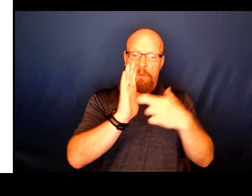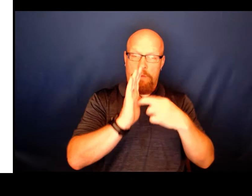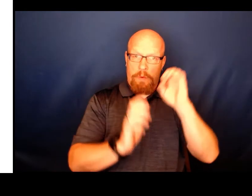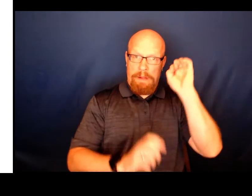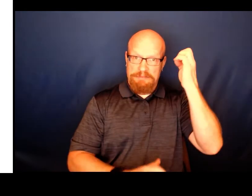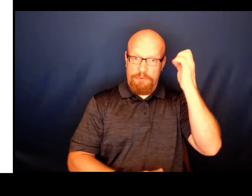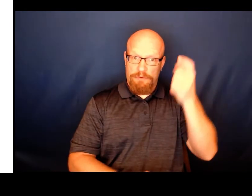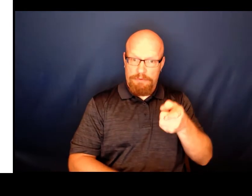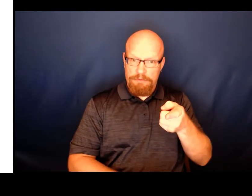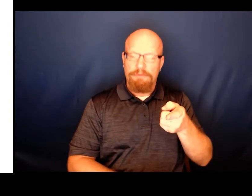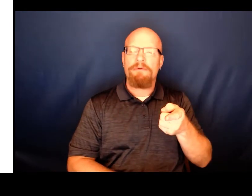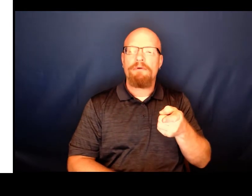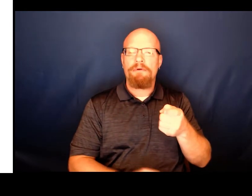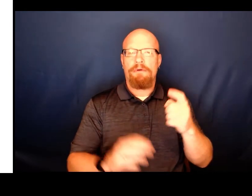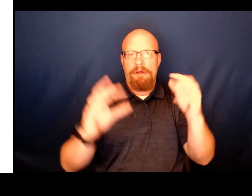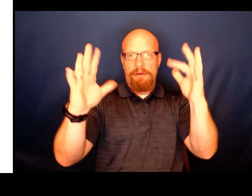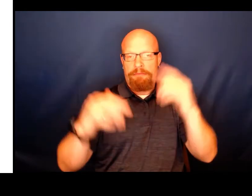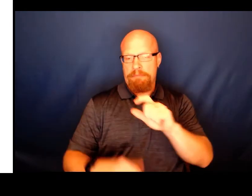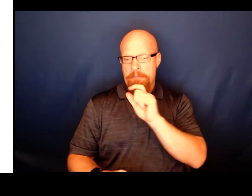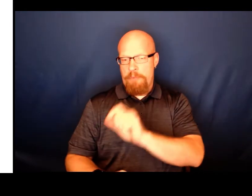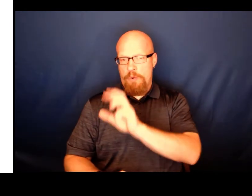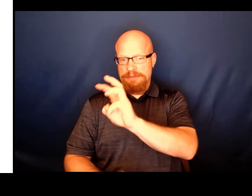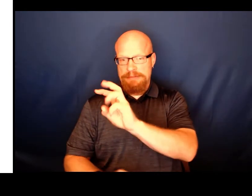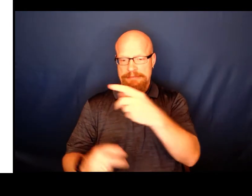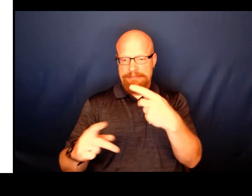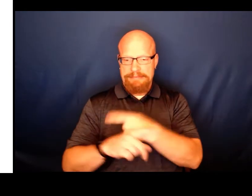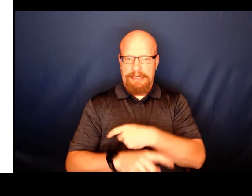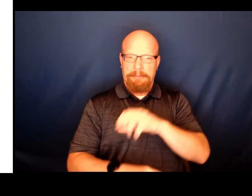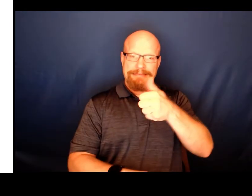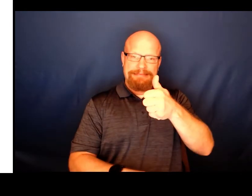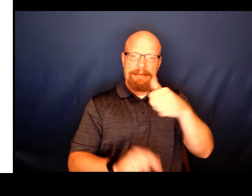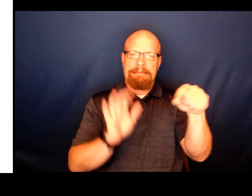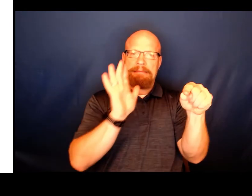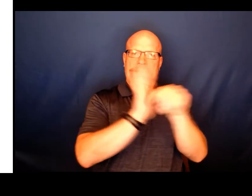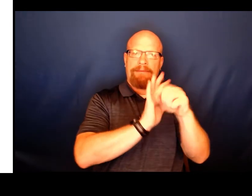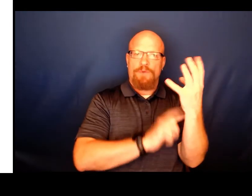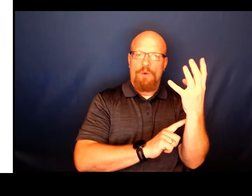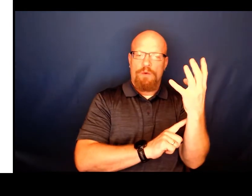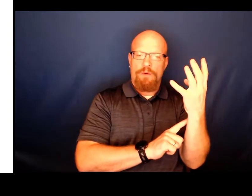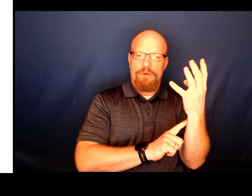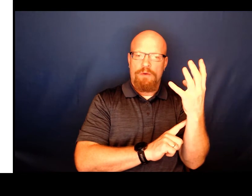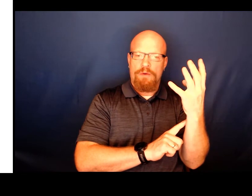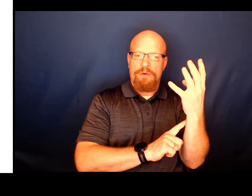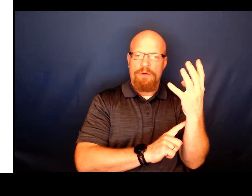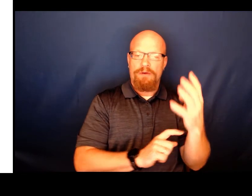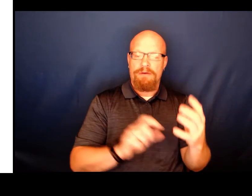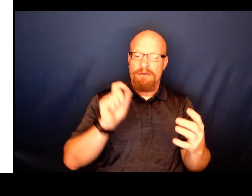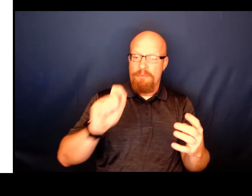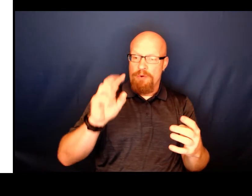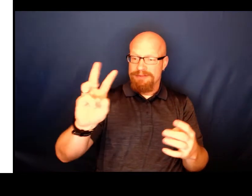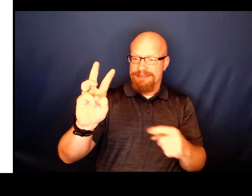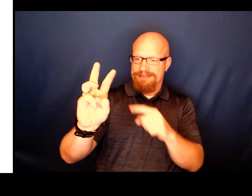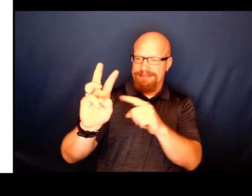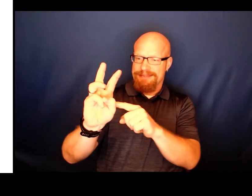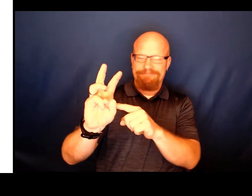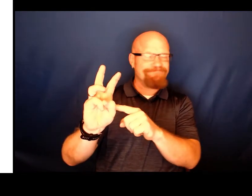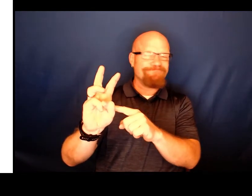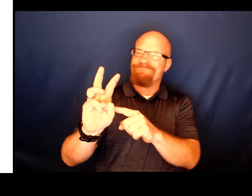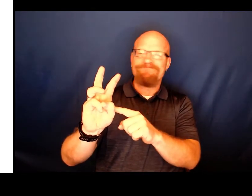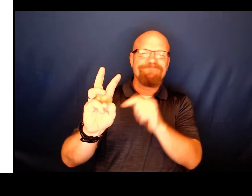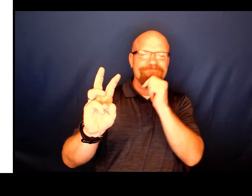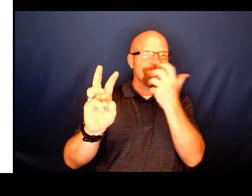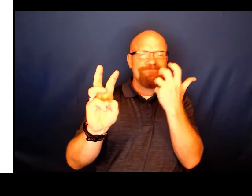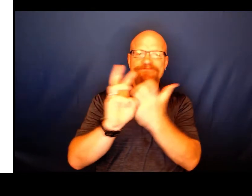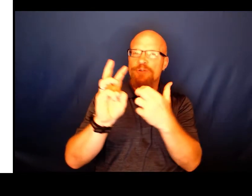Following the rules of exponents, it goes zero point 0.6 times 10 to the negative fourth. 0.6, yet